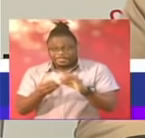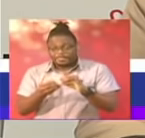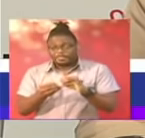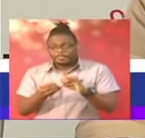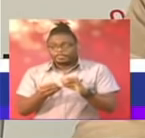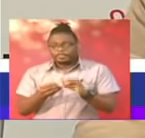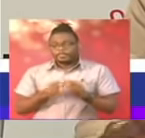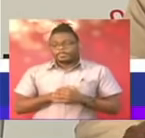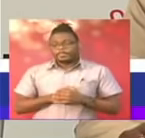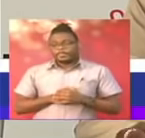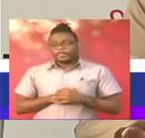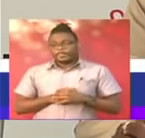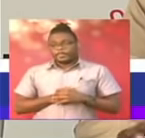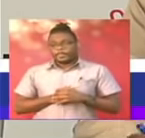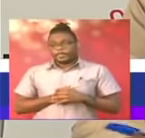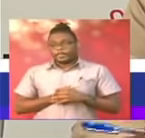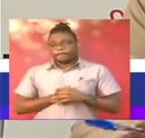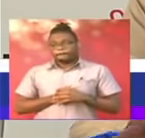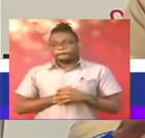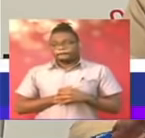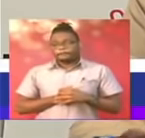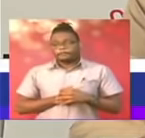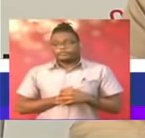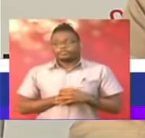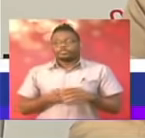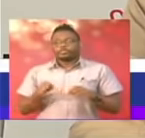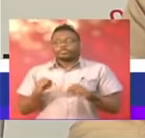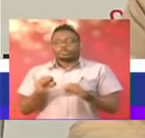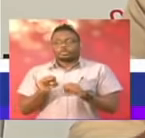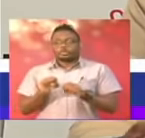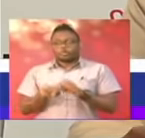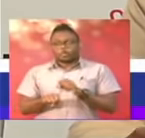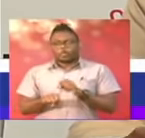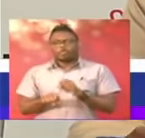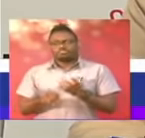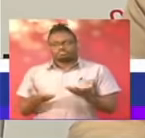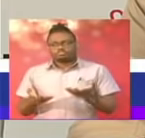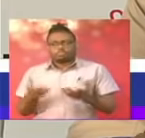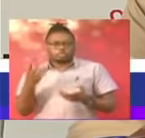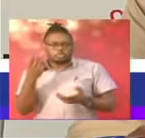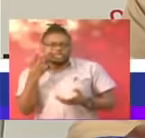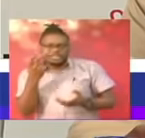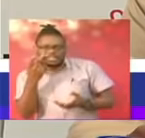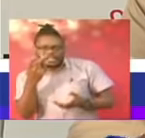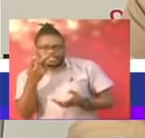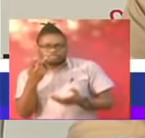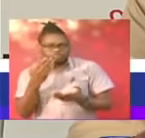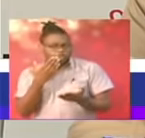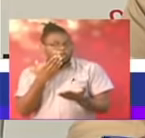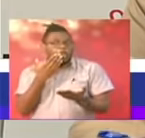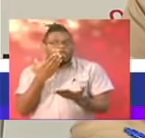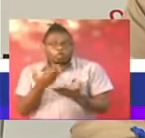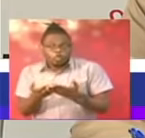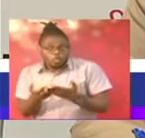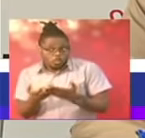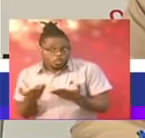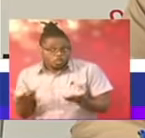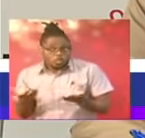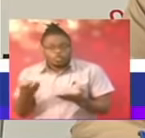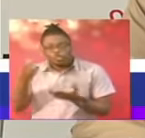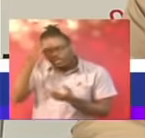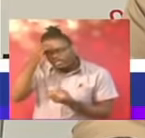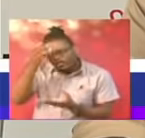So, rest assured that we are seeing good uptake with the doses that we do have available at this point